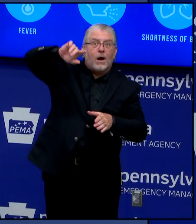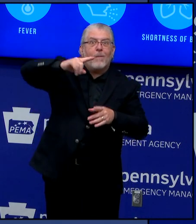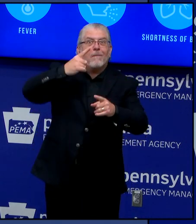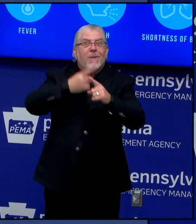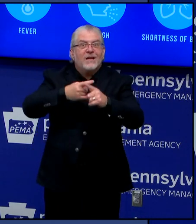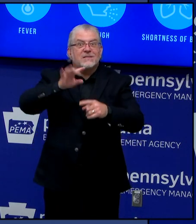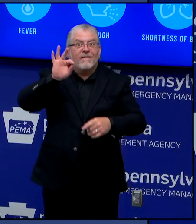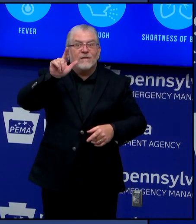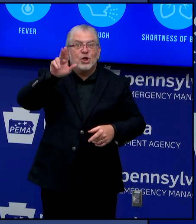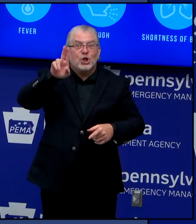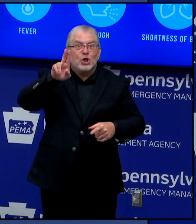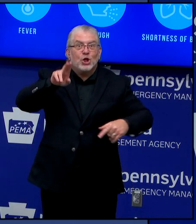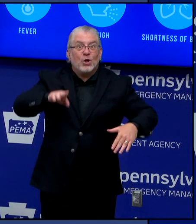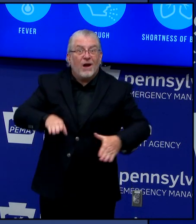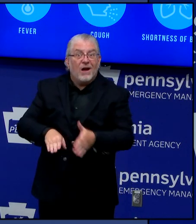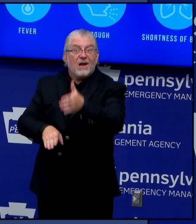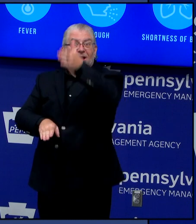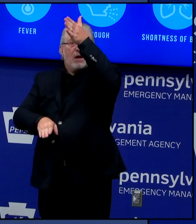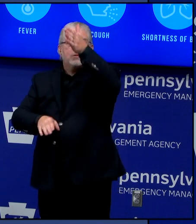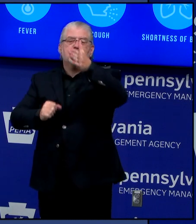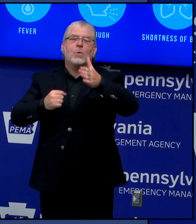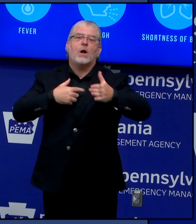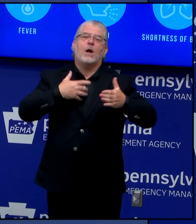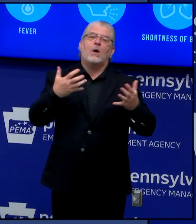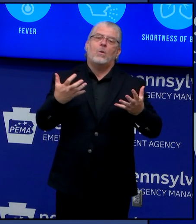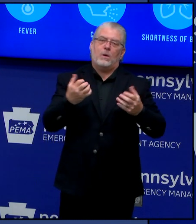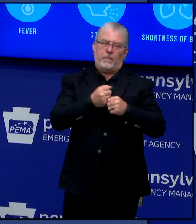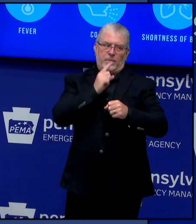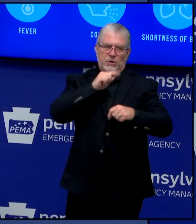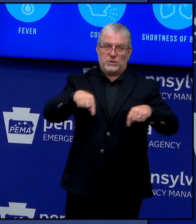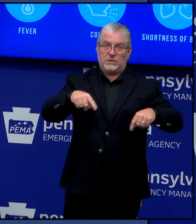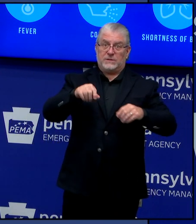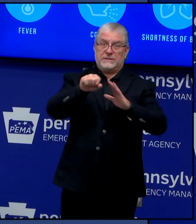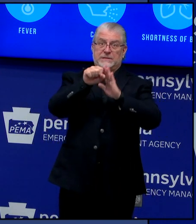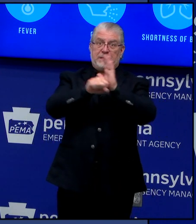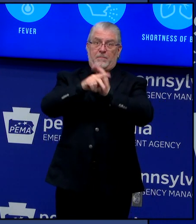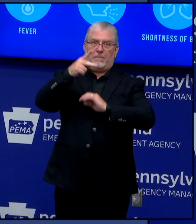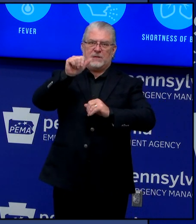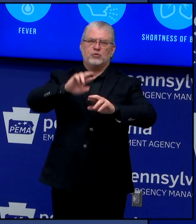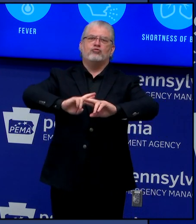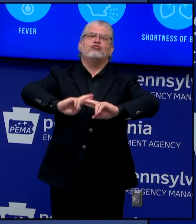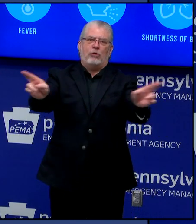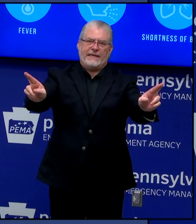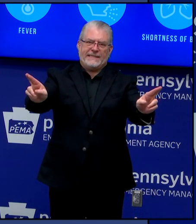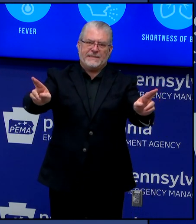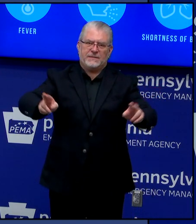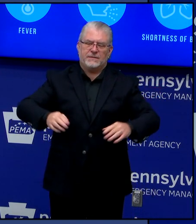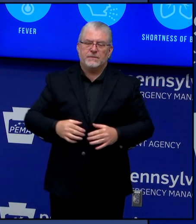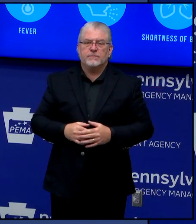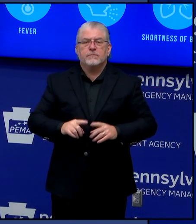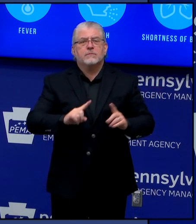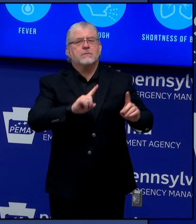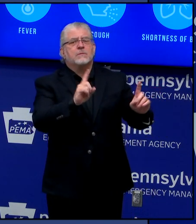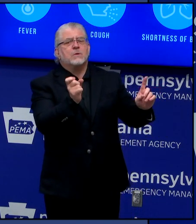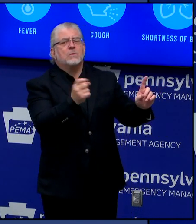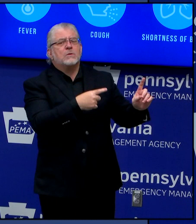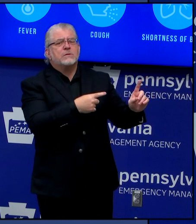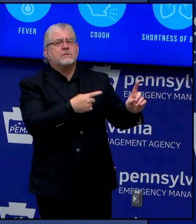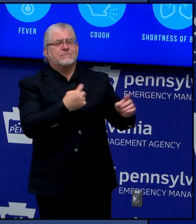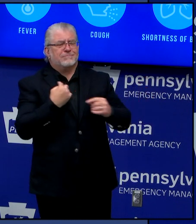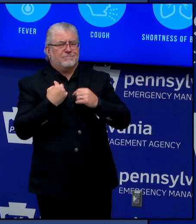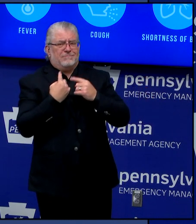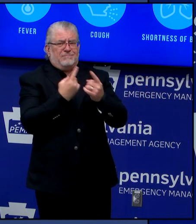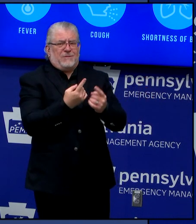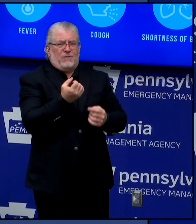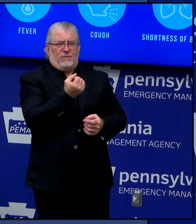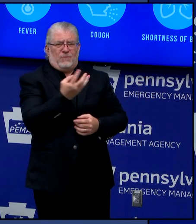ready. From Fox 43, over the last couple of days, the department has given us numbers for the COVID-19